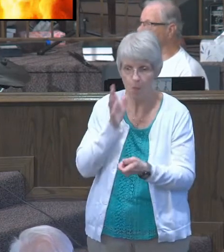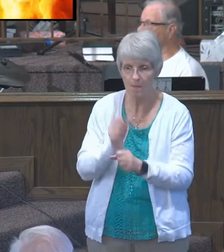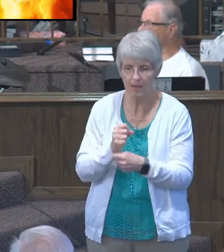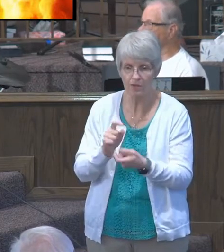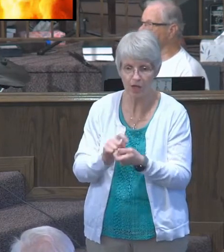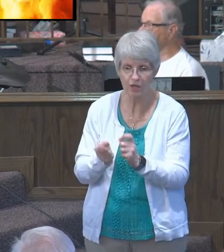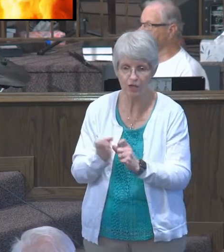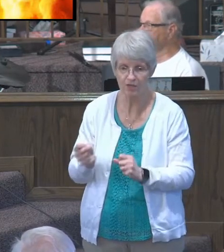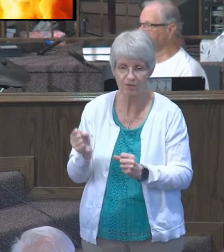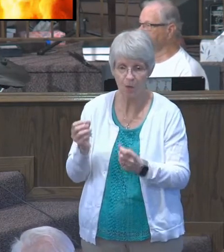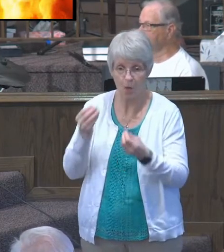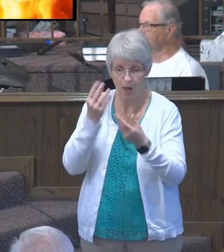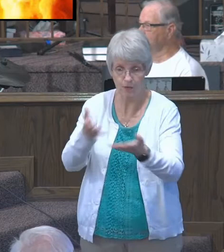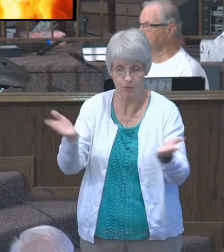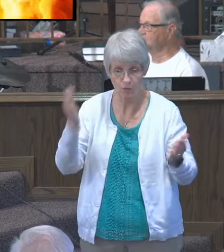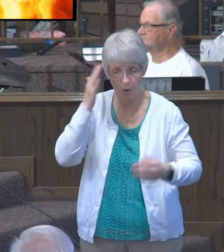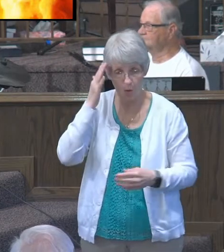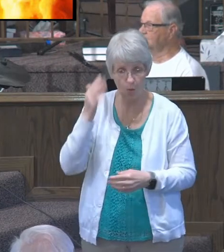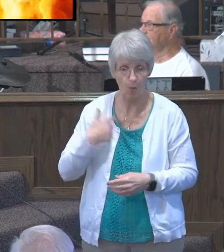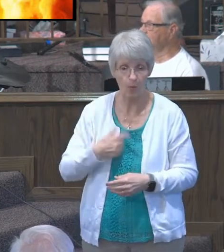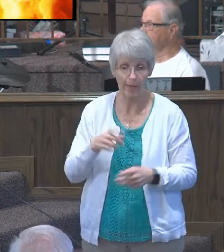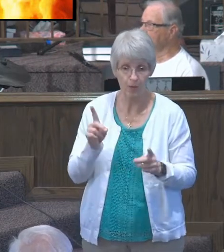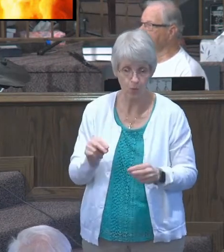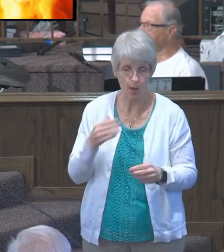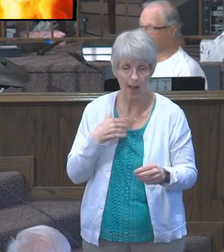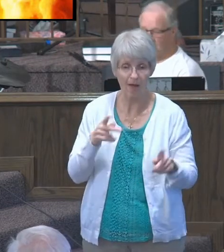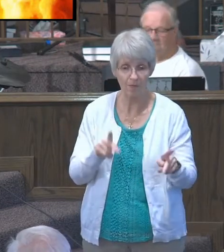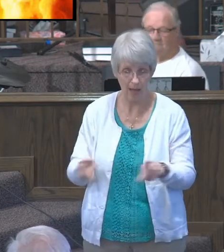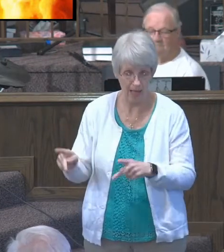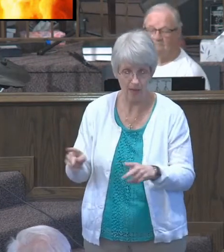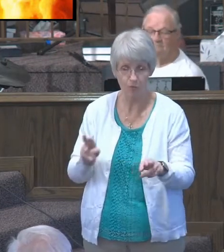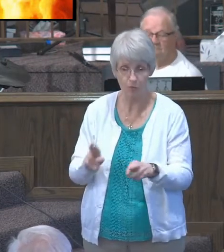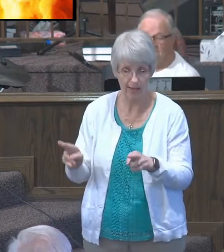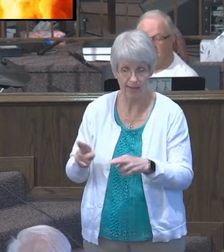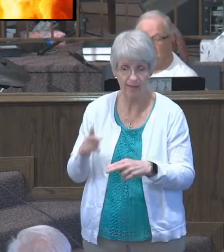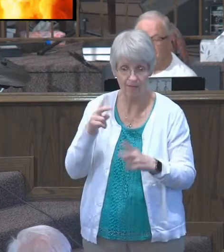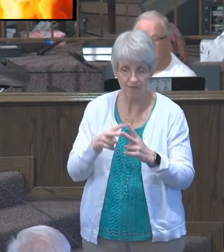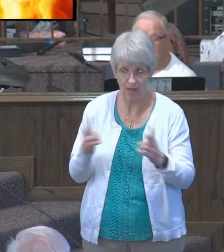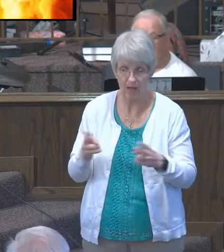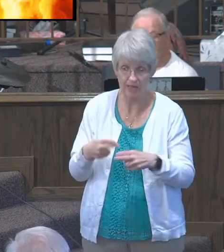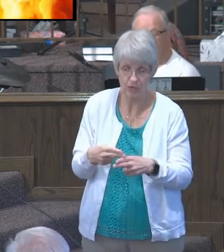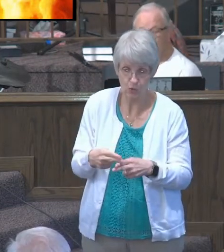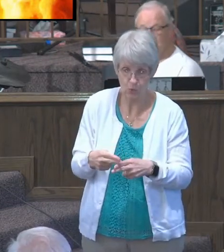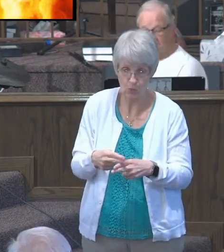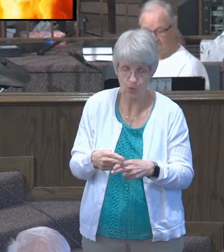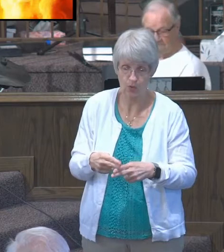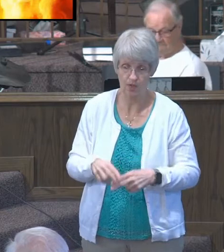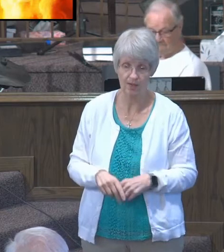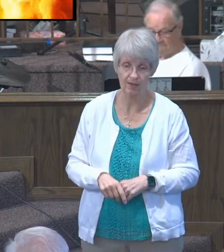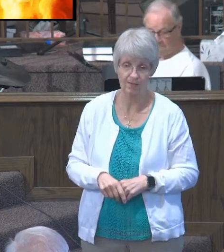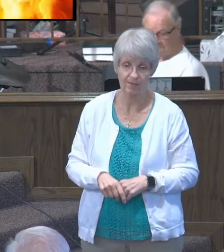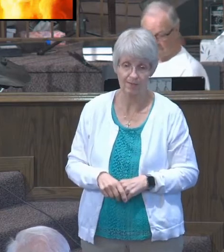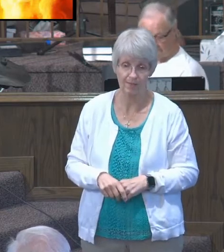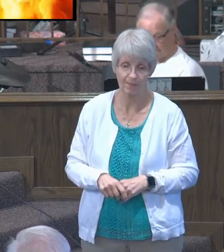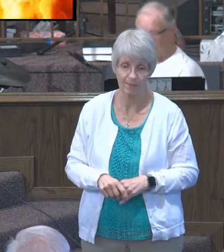that we do have plans in place to move forward and to reintroduce some things that we haven't